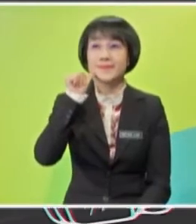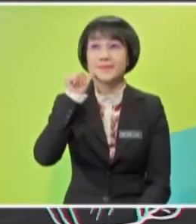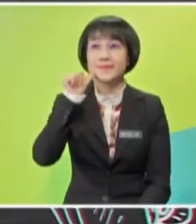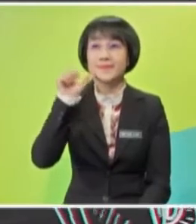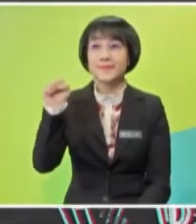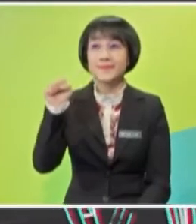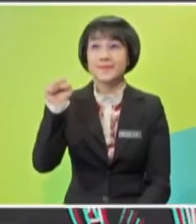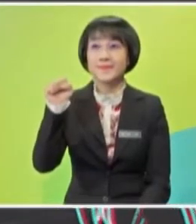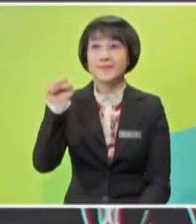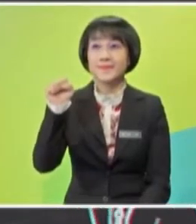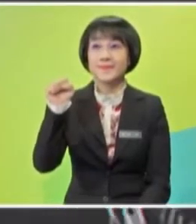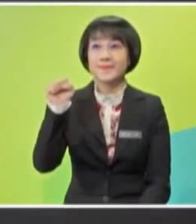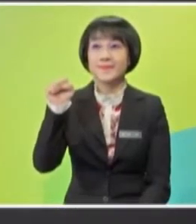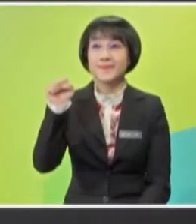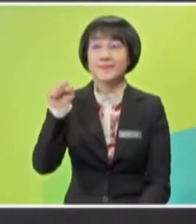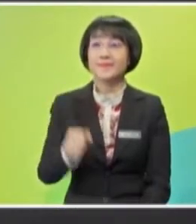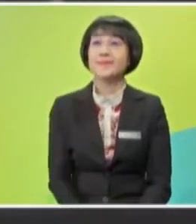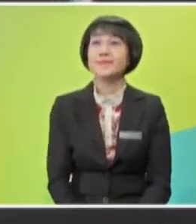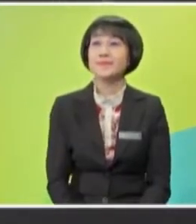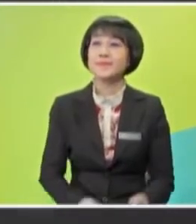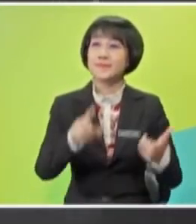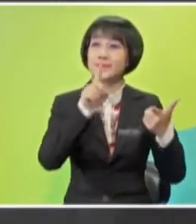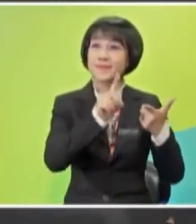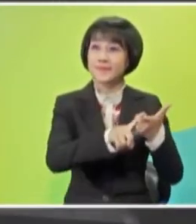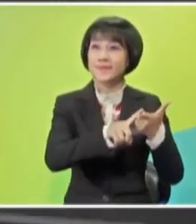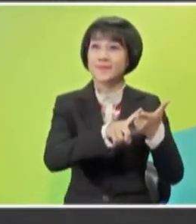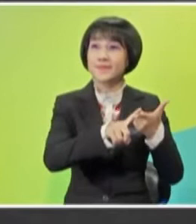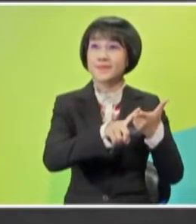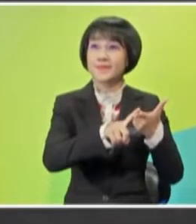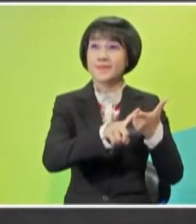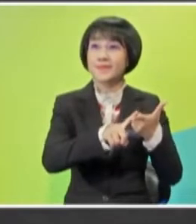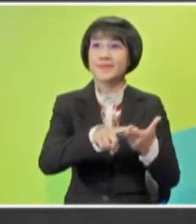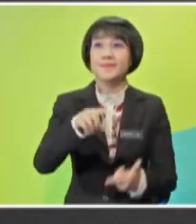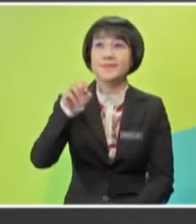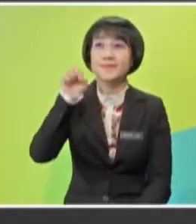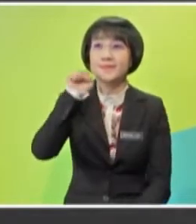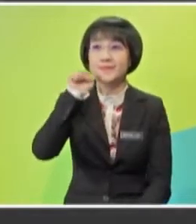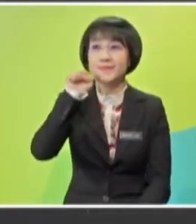Anis. And then the second person will be Aisha. Hi, Aisha.